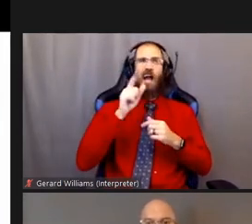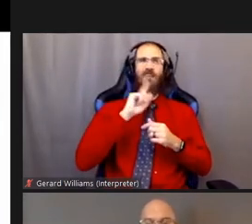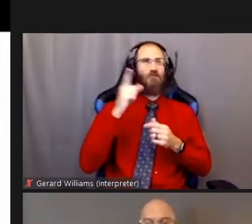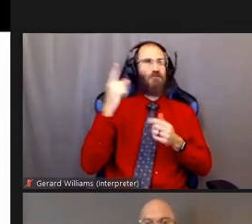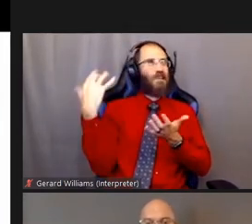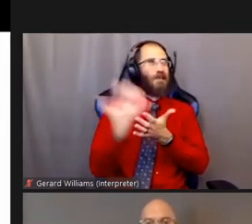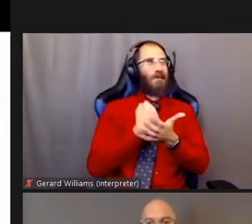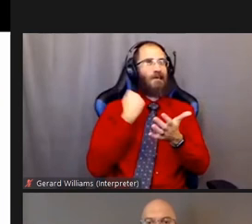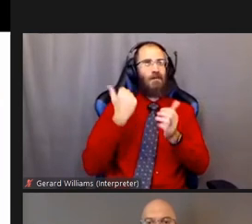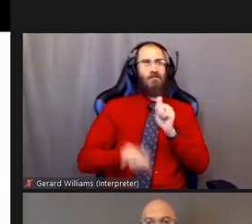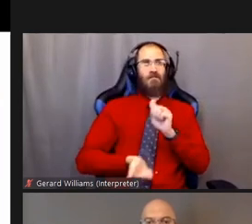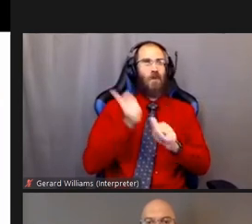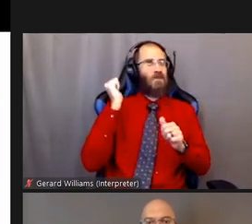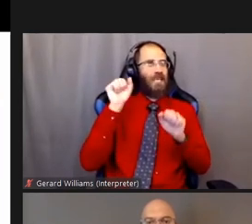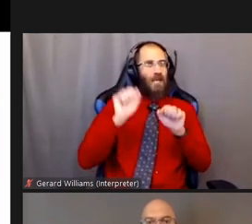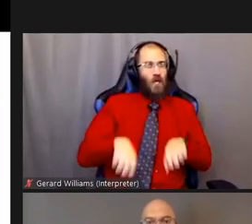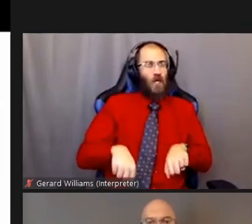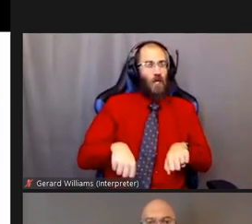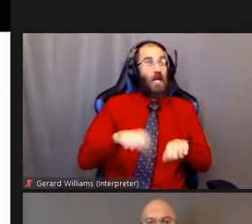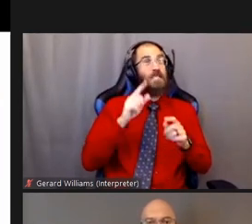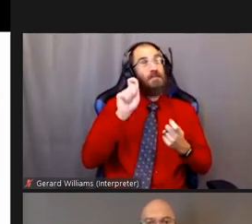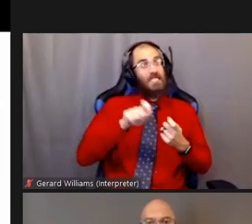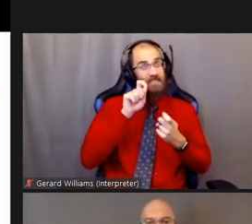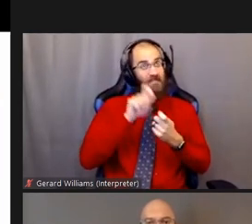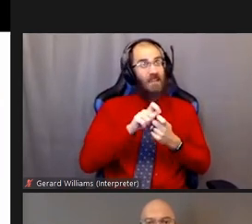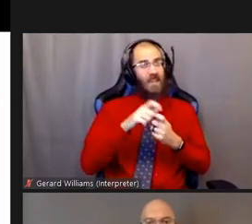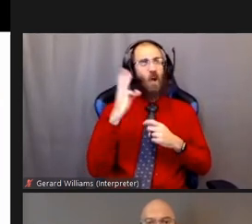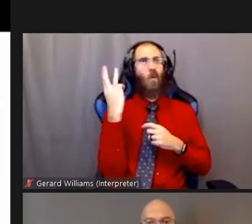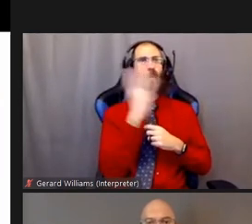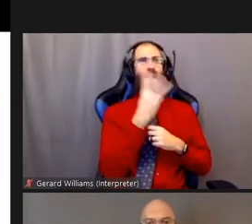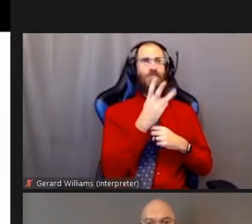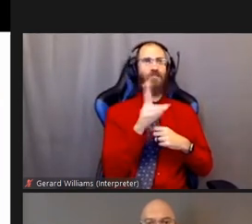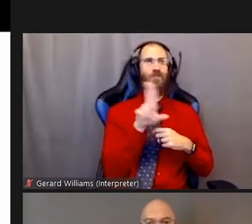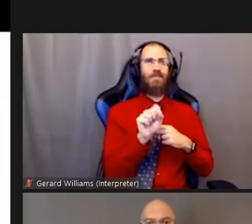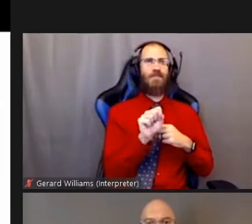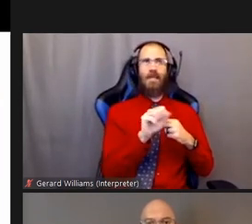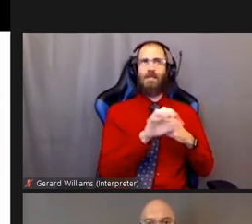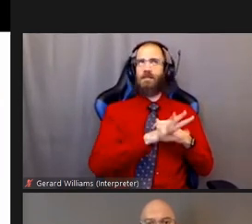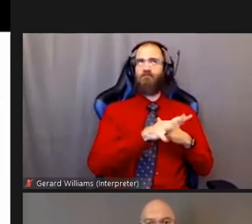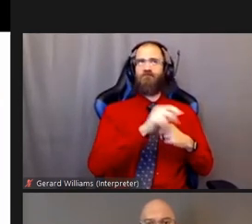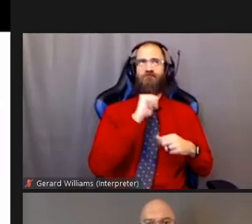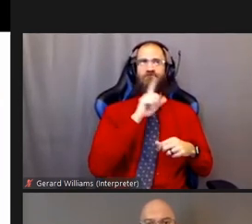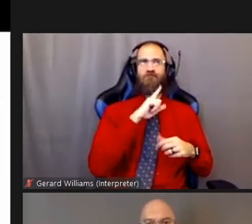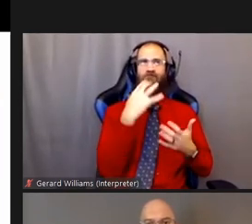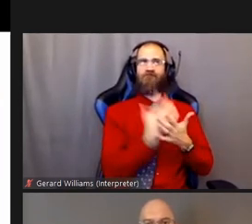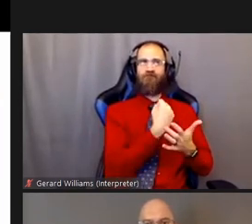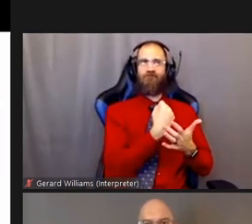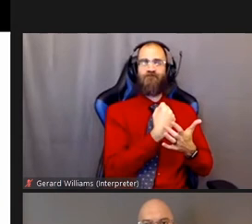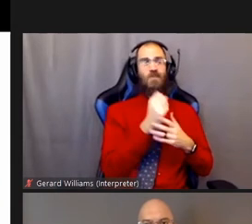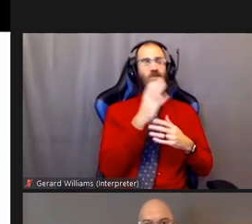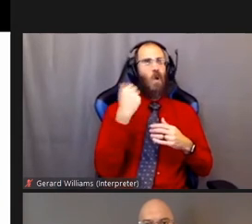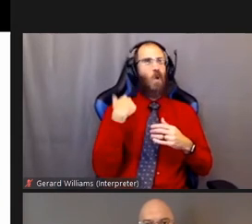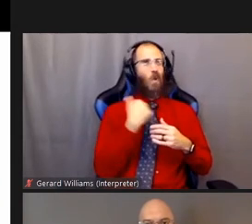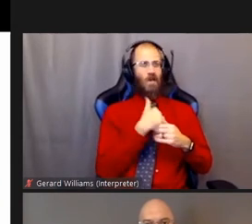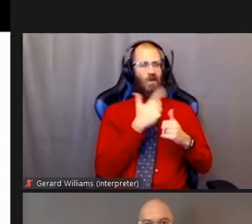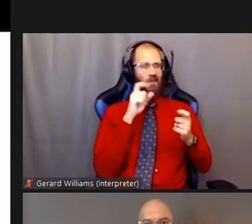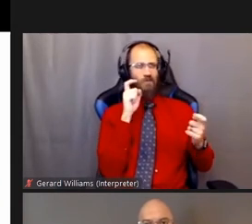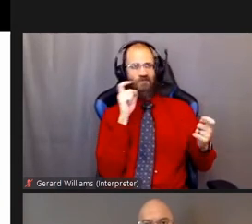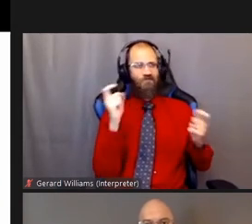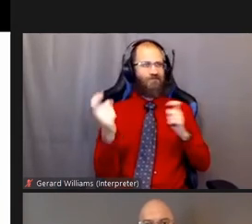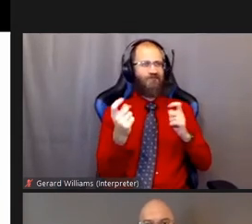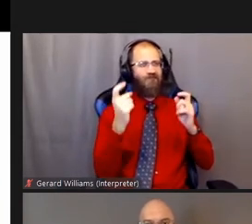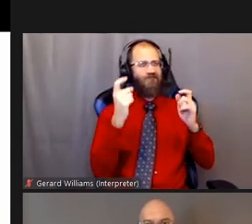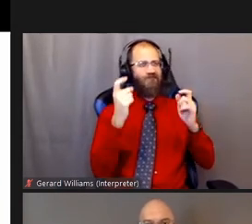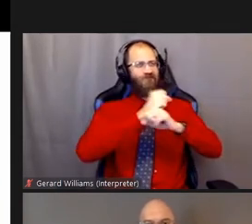in the western portion of the United States. So in reimagining and modernizing this band for